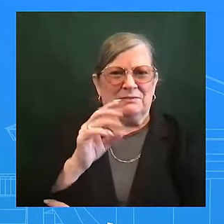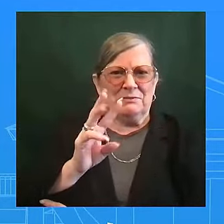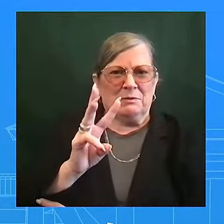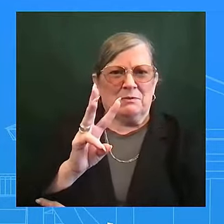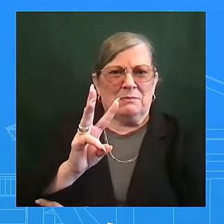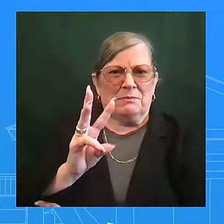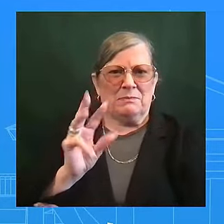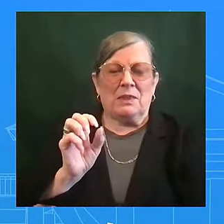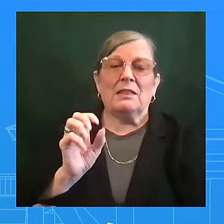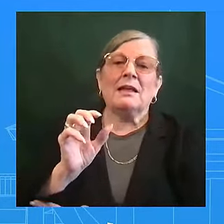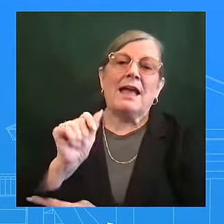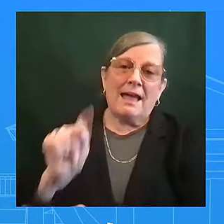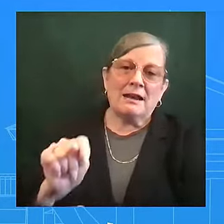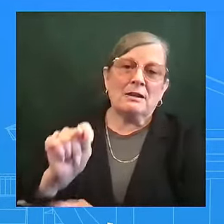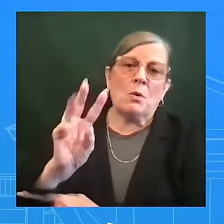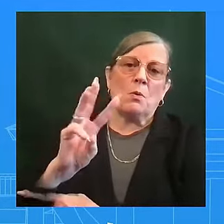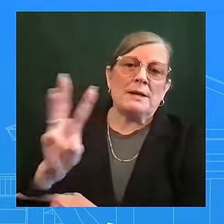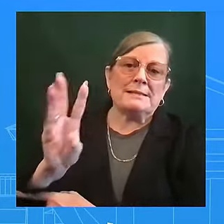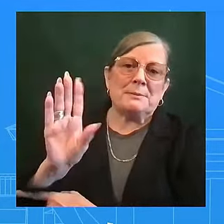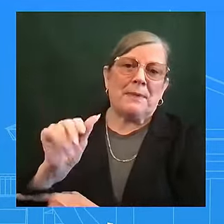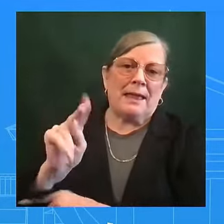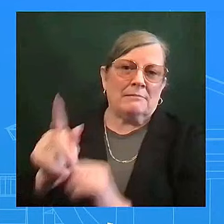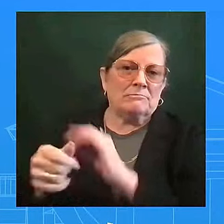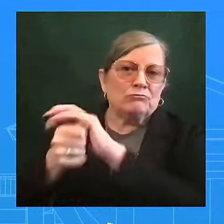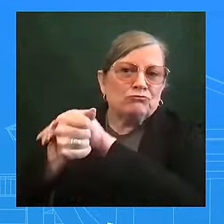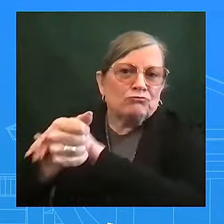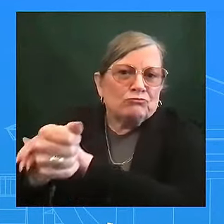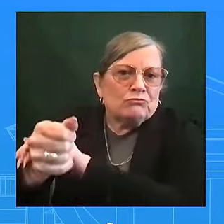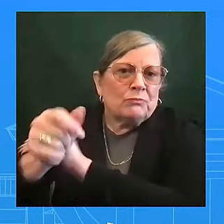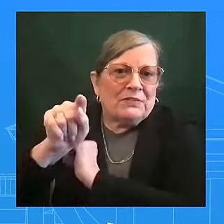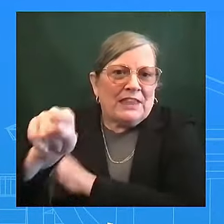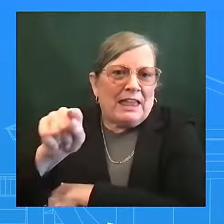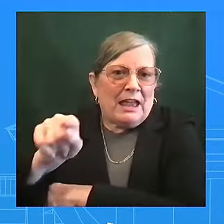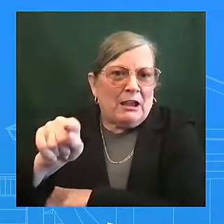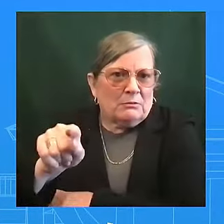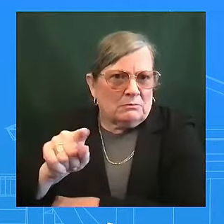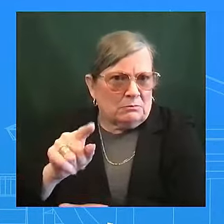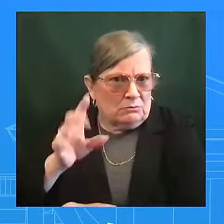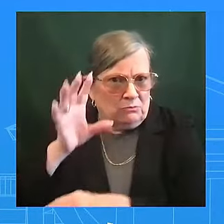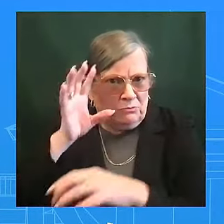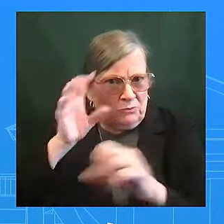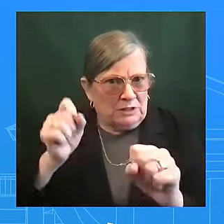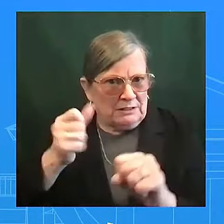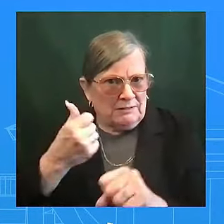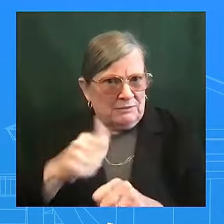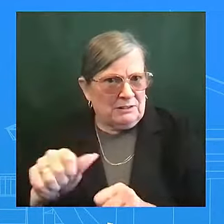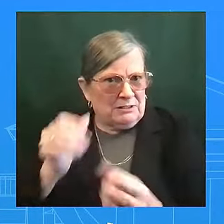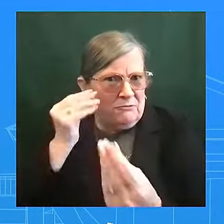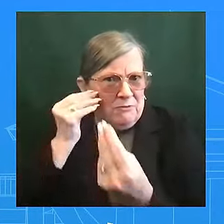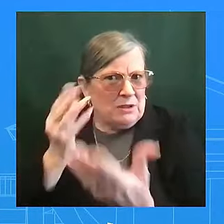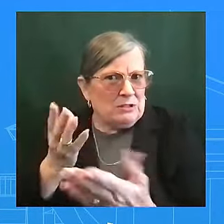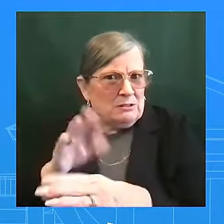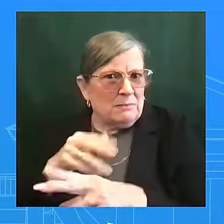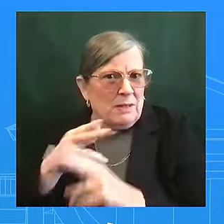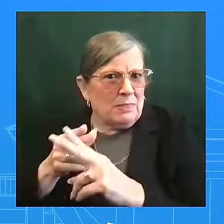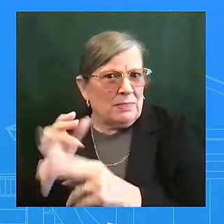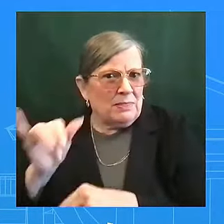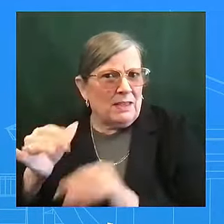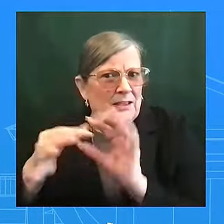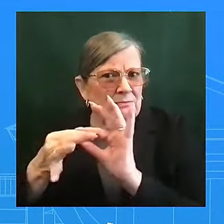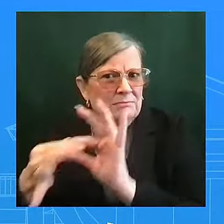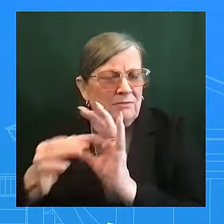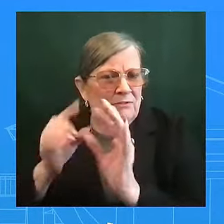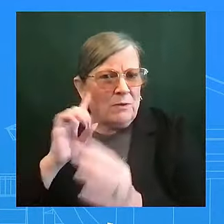of where the investigation stands? I know that you all had asked for the ball to get rolling on an investigation to her death. Do you